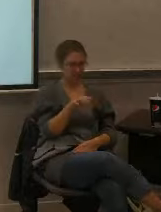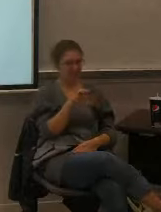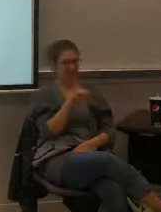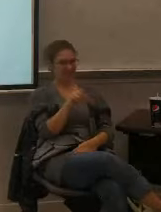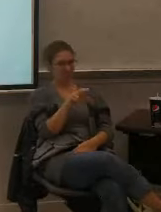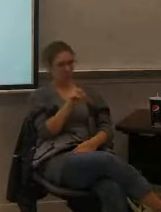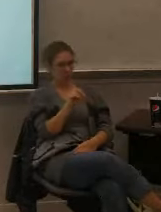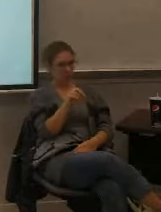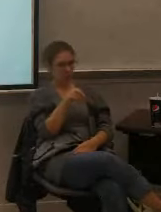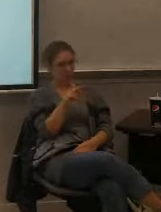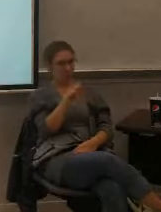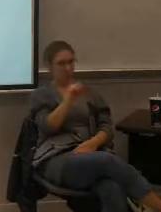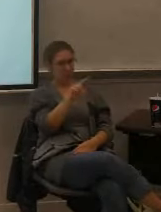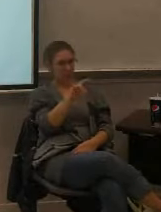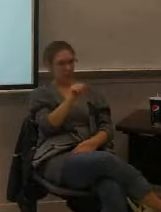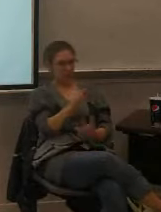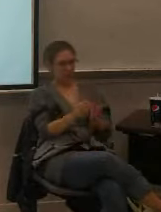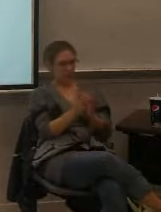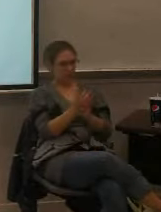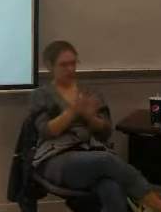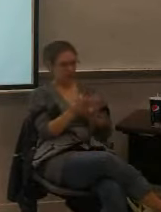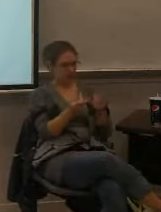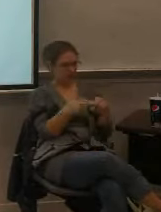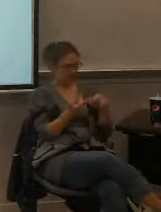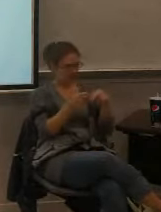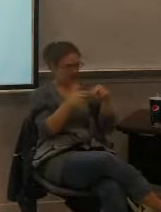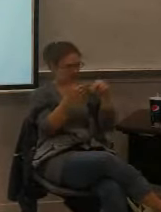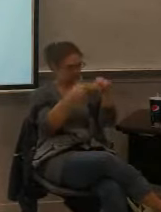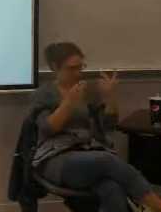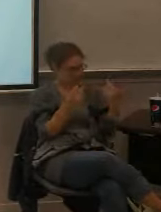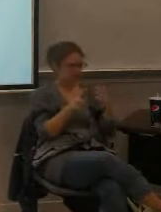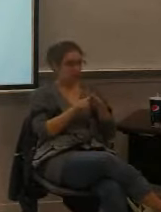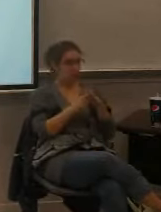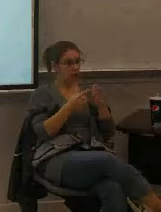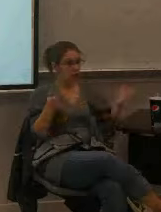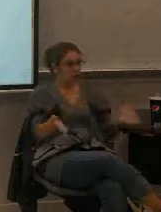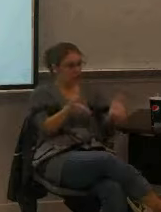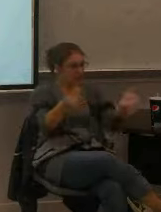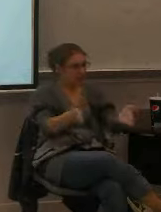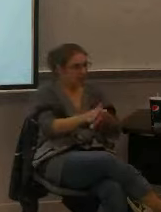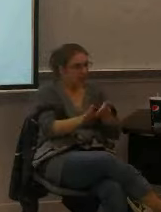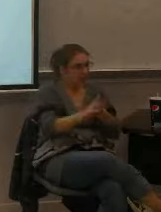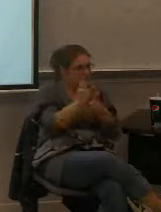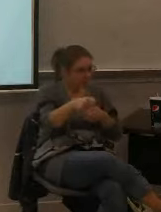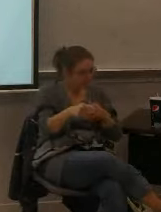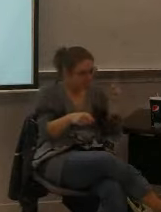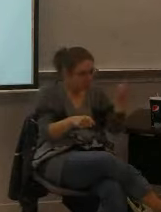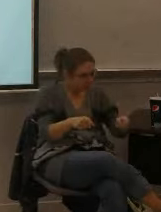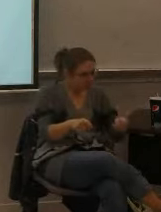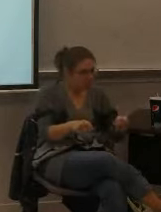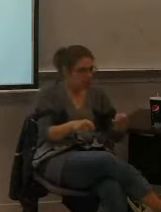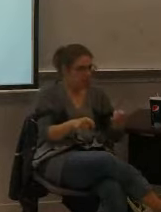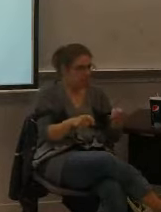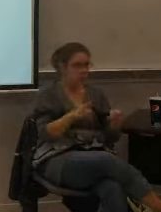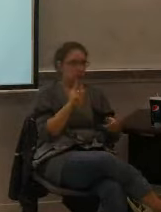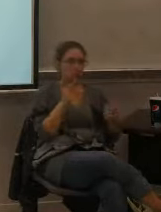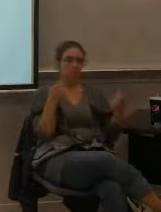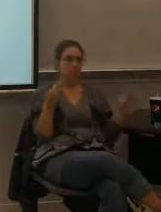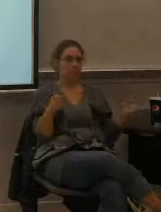increasing, and he started pushing them to clean up the lake, and it was a tremendous